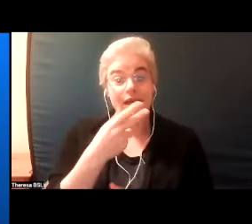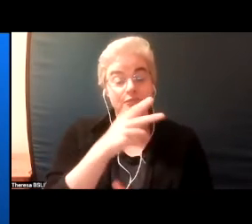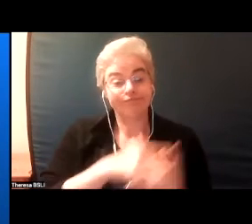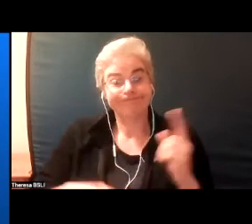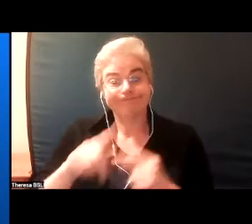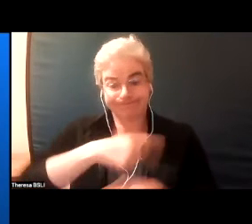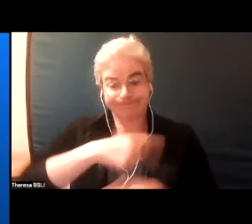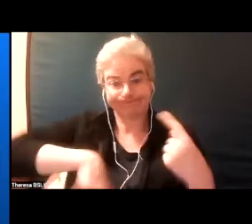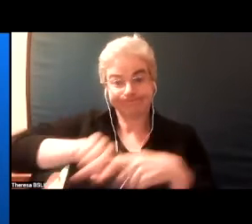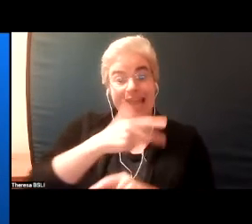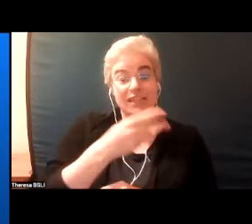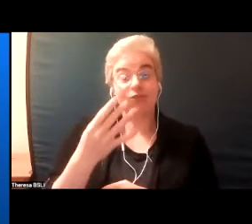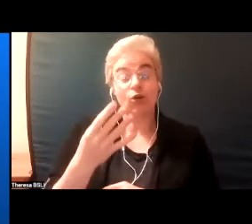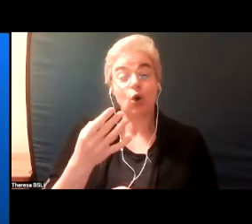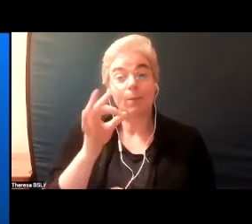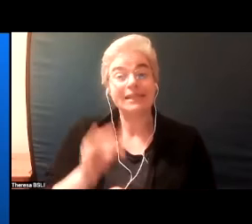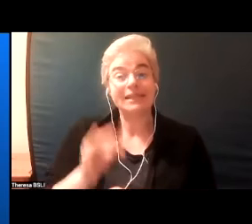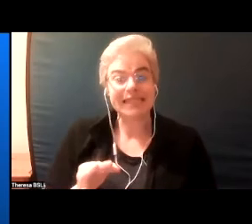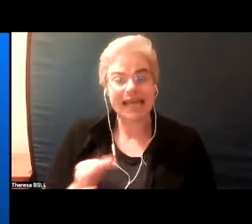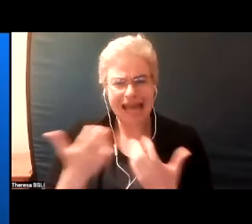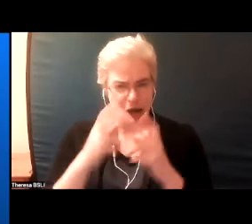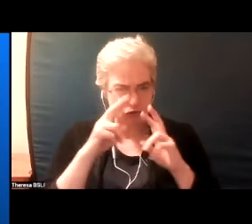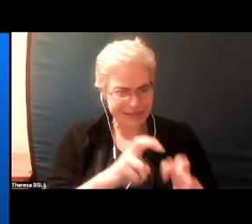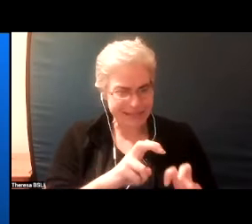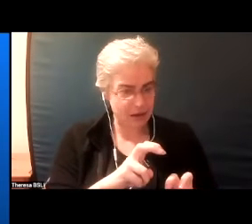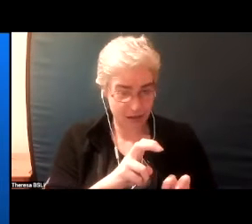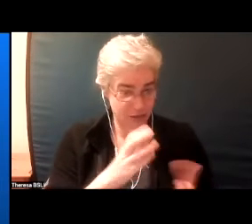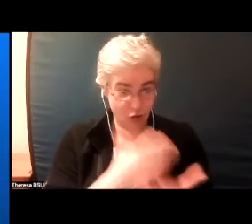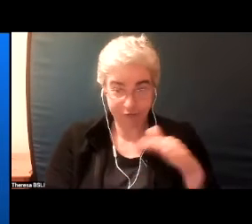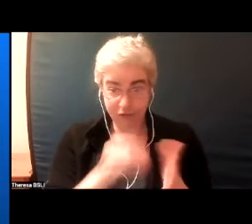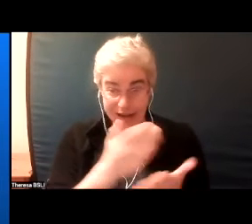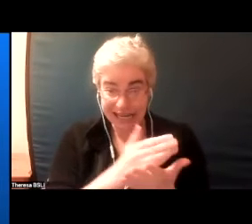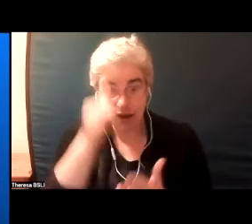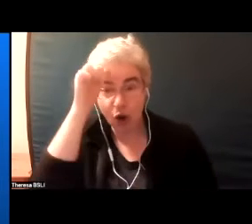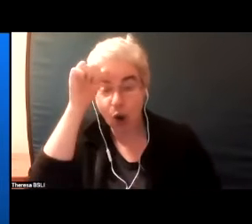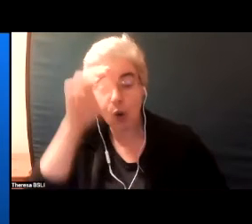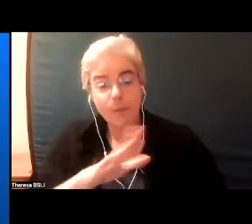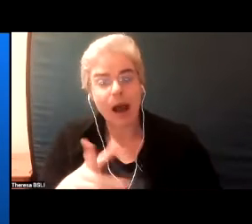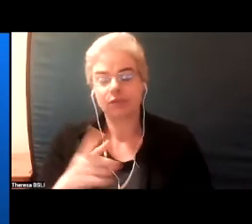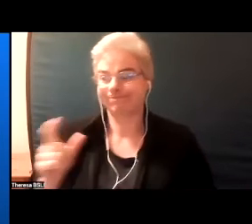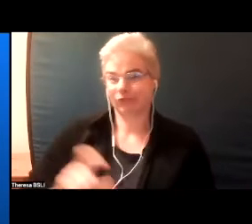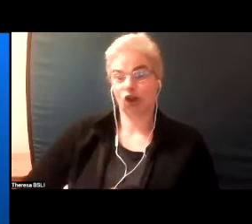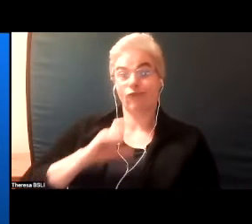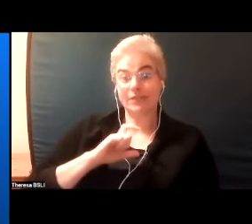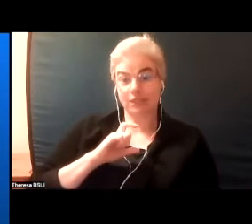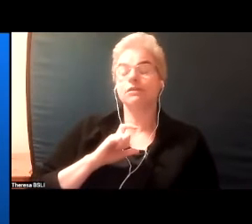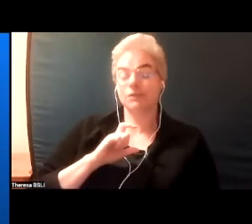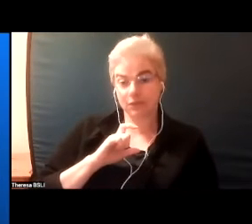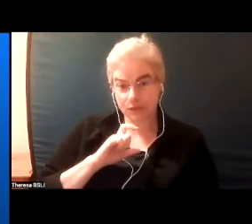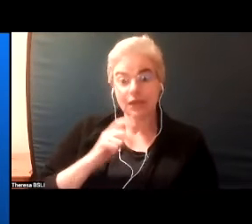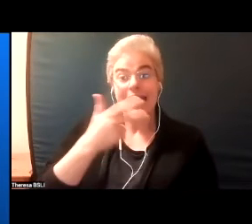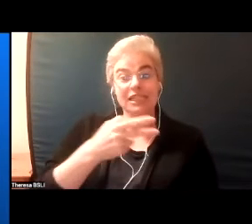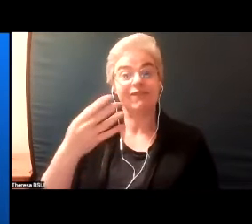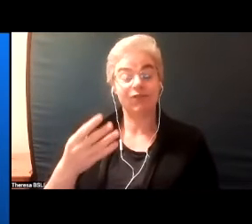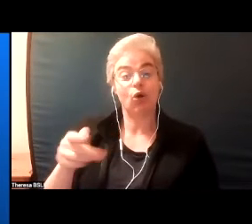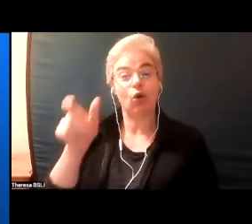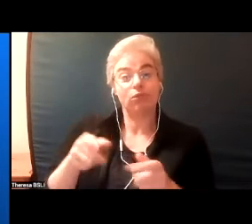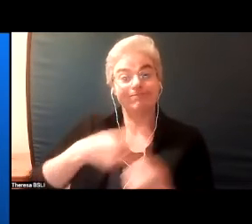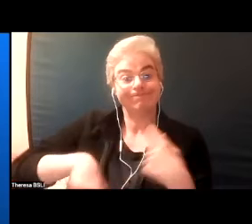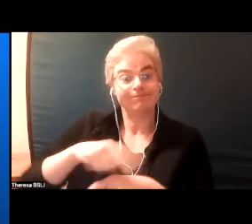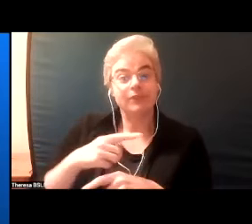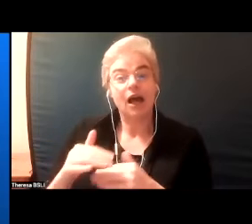84%, Claire and I were discussing how they did their research. We're not entirely sure, but they're confident. 84% of dyslexics above